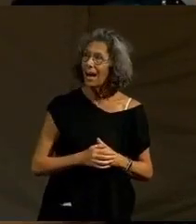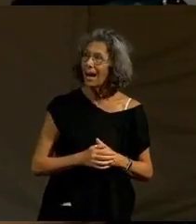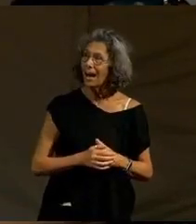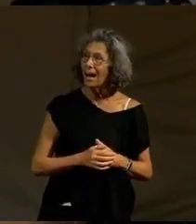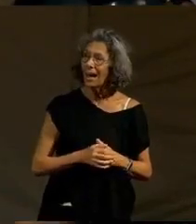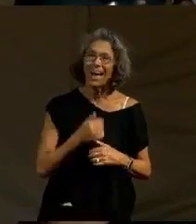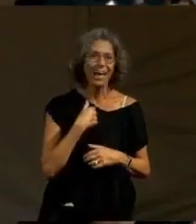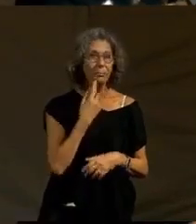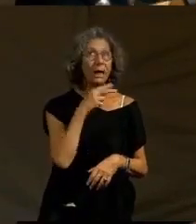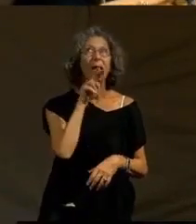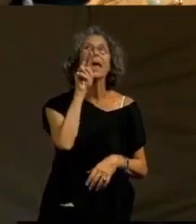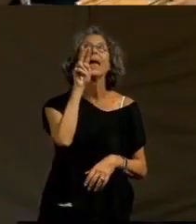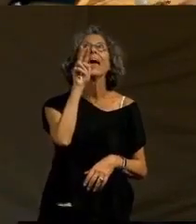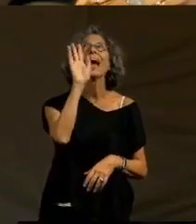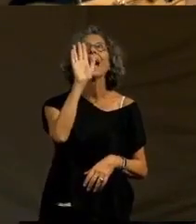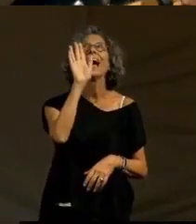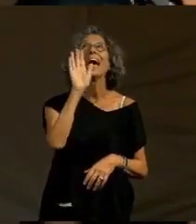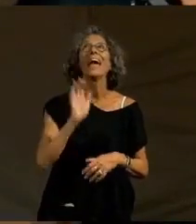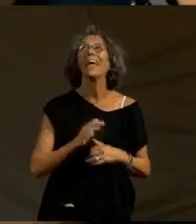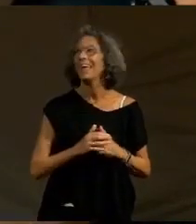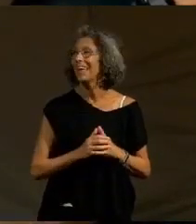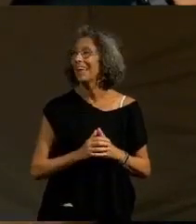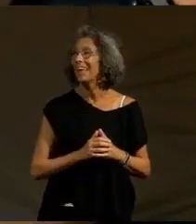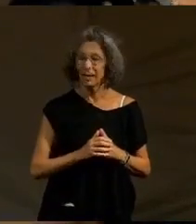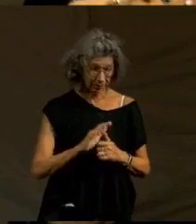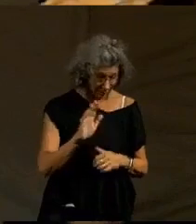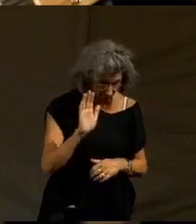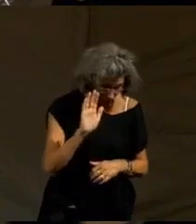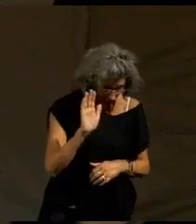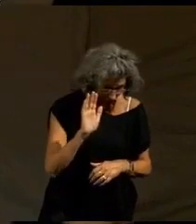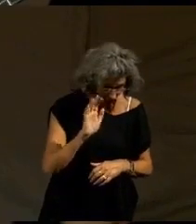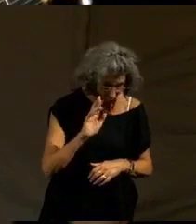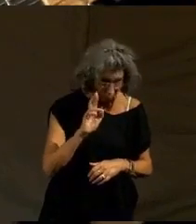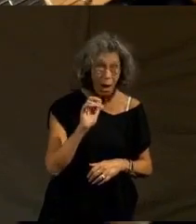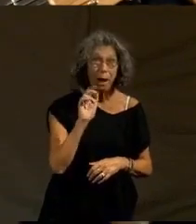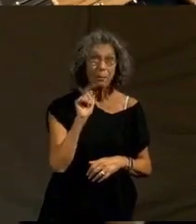hi, Priscilla. Hi, Robert.